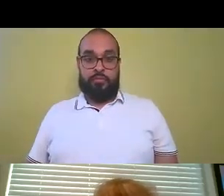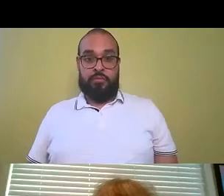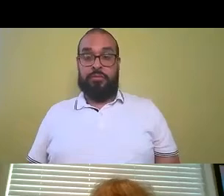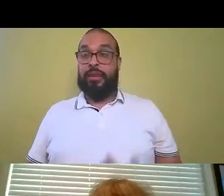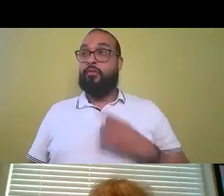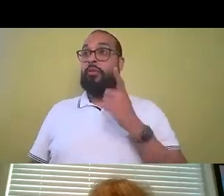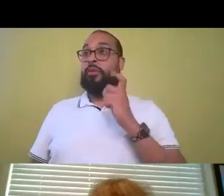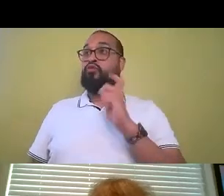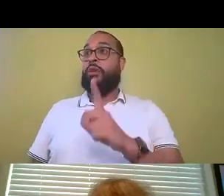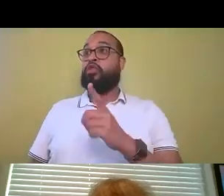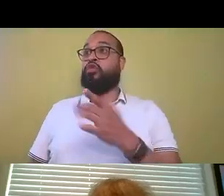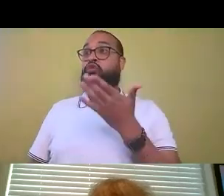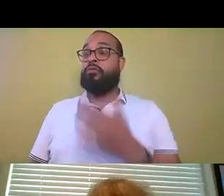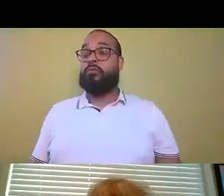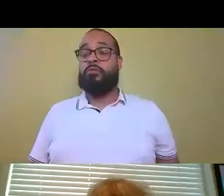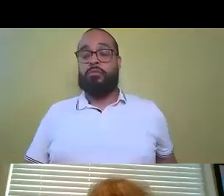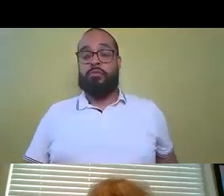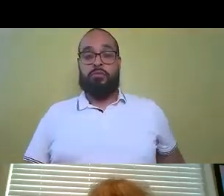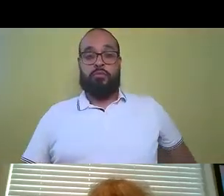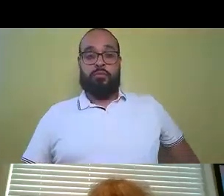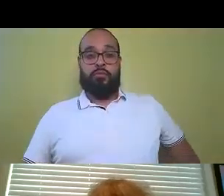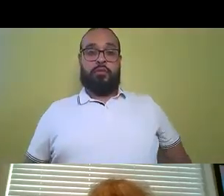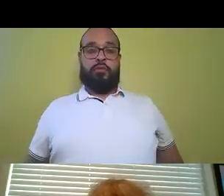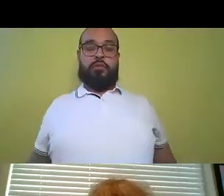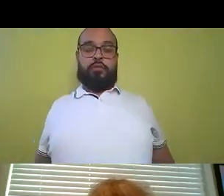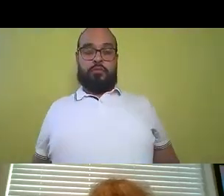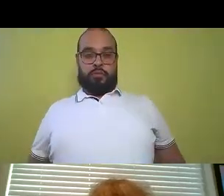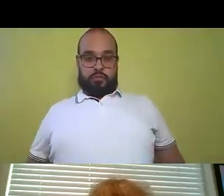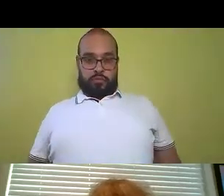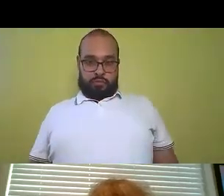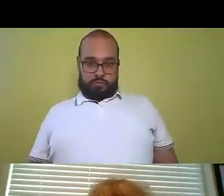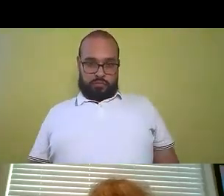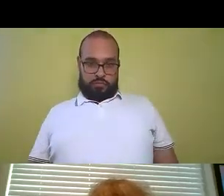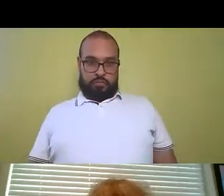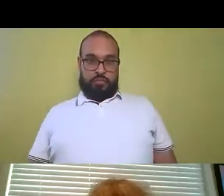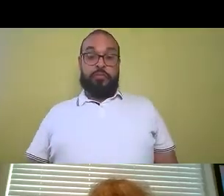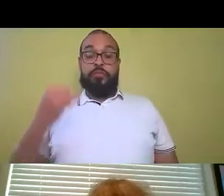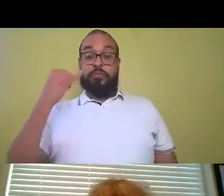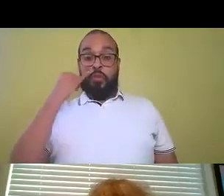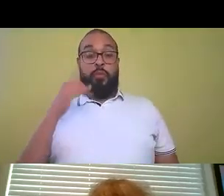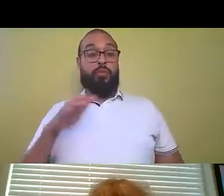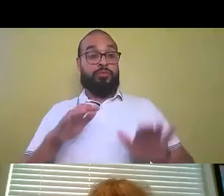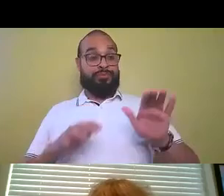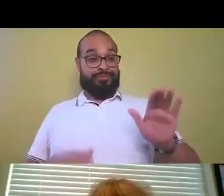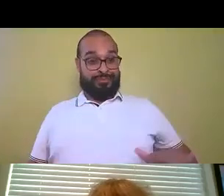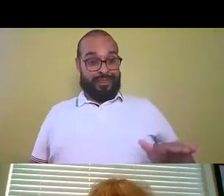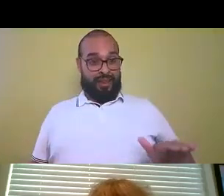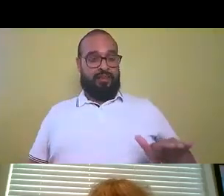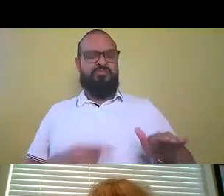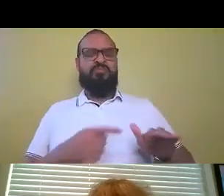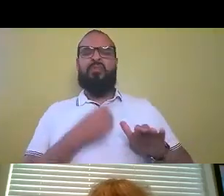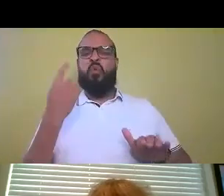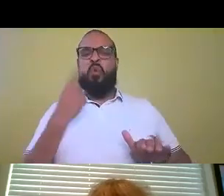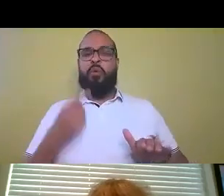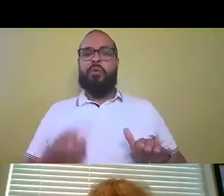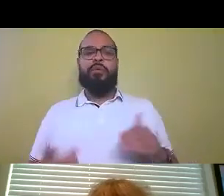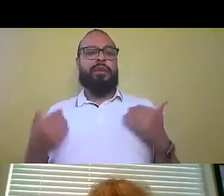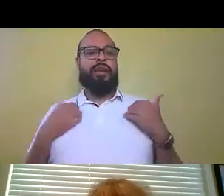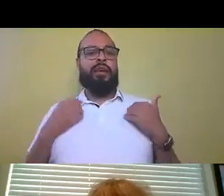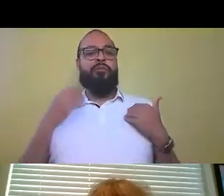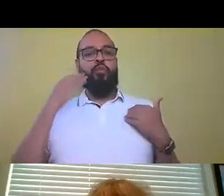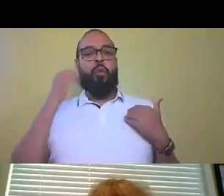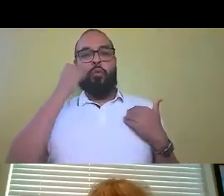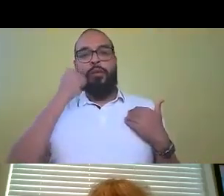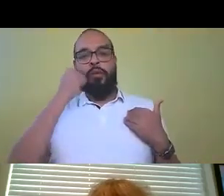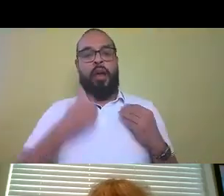an attendee. sure. If a child is always sucking on a cloth, do they need more of a sensory oral diet, or